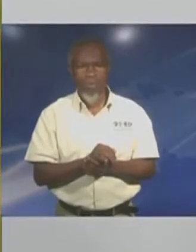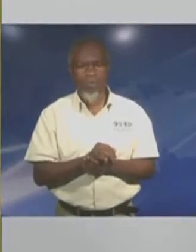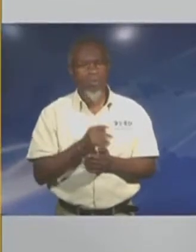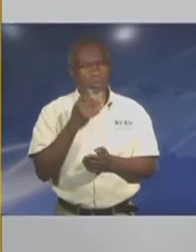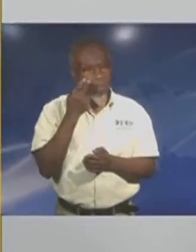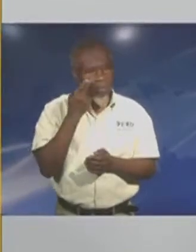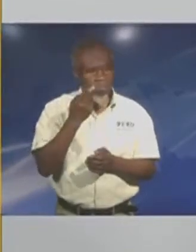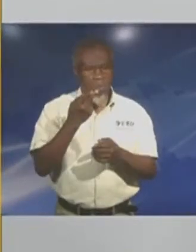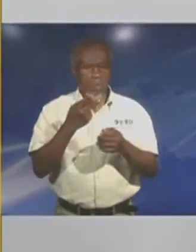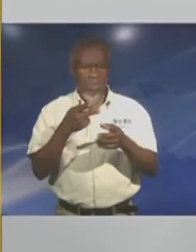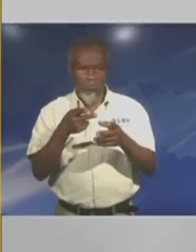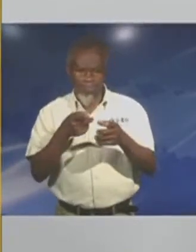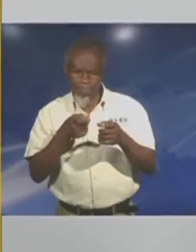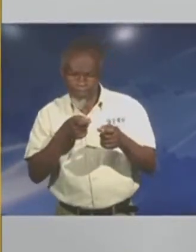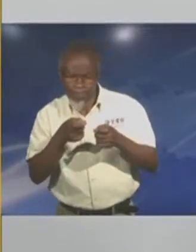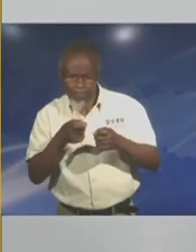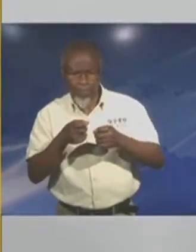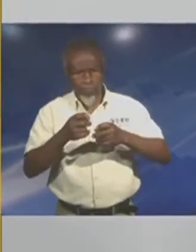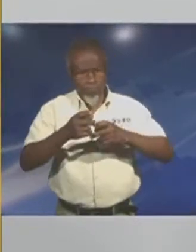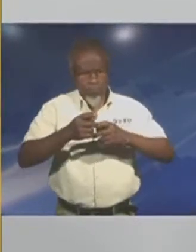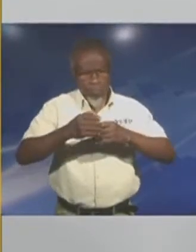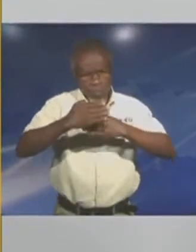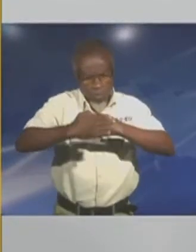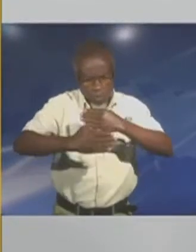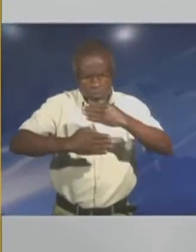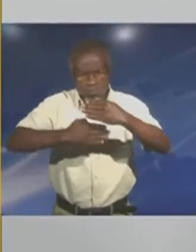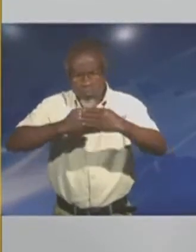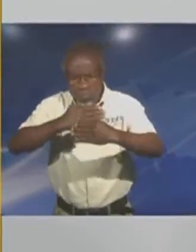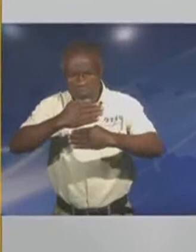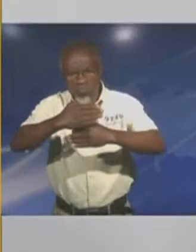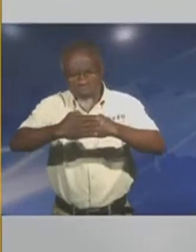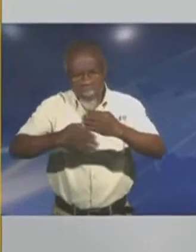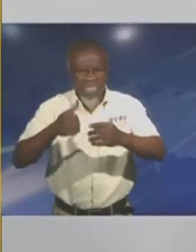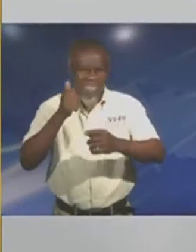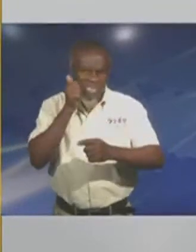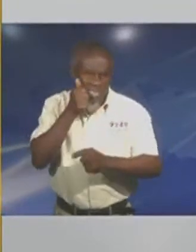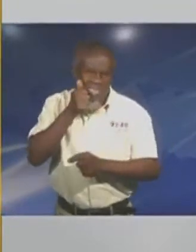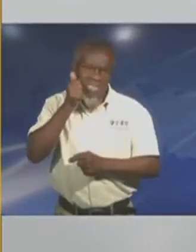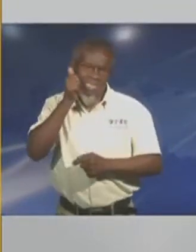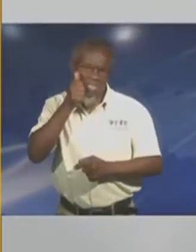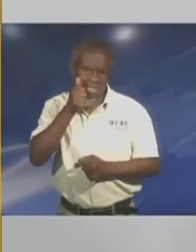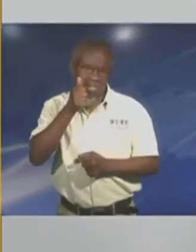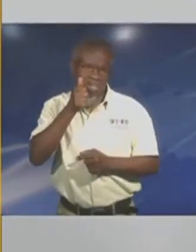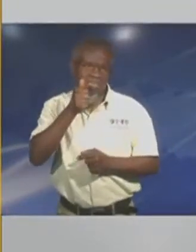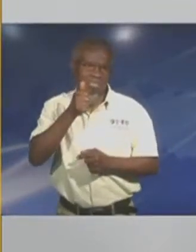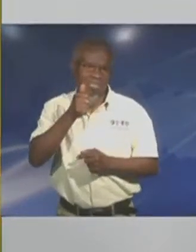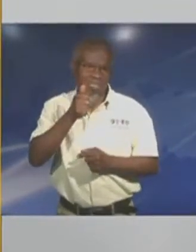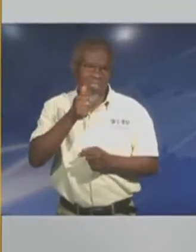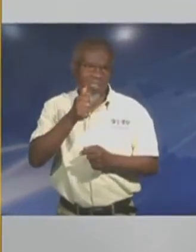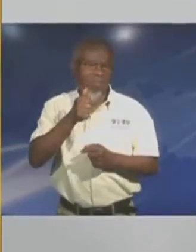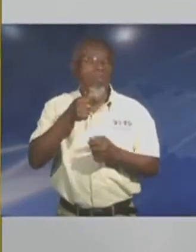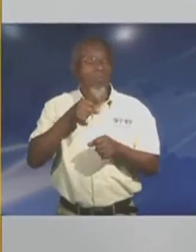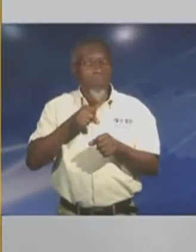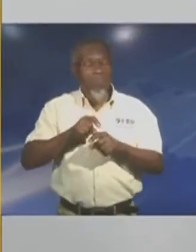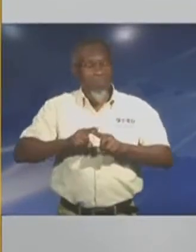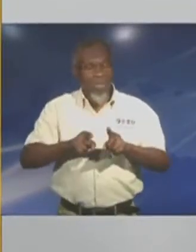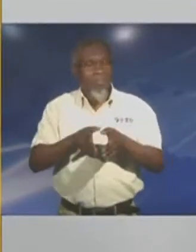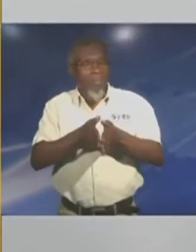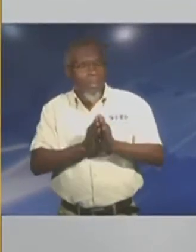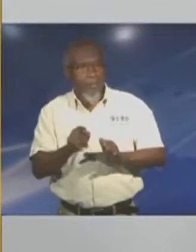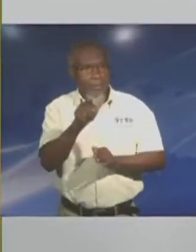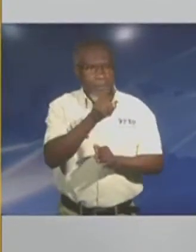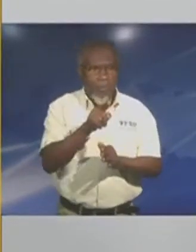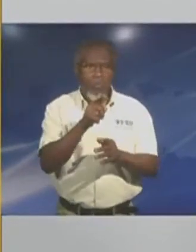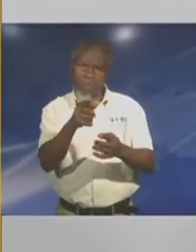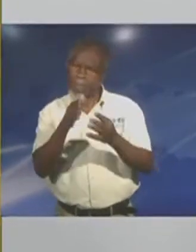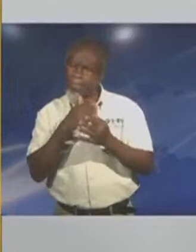this guides our resource allocation. But I'm asking you on behalf of the health team and also as a specialist